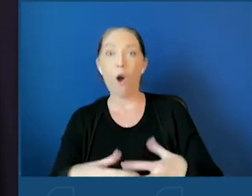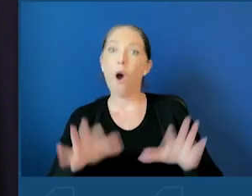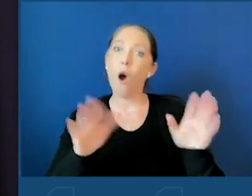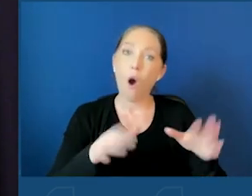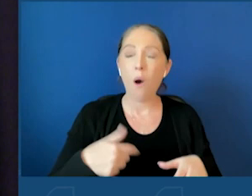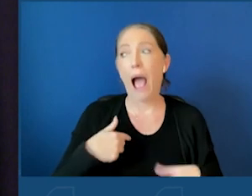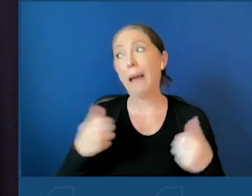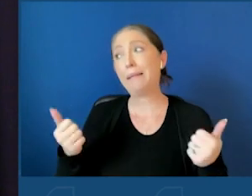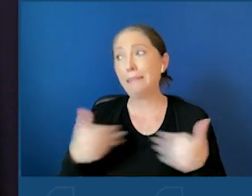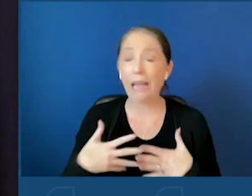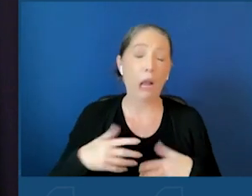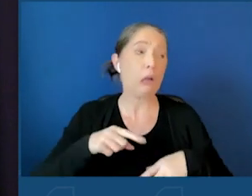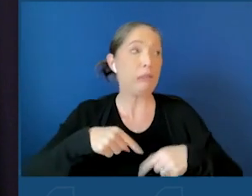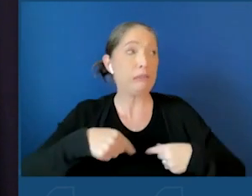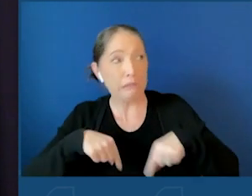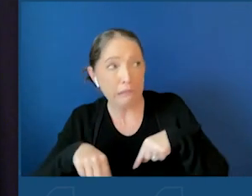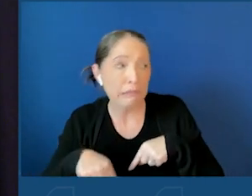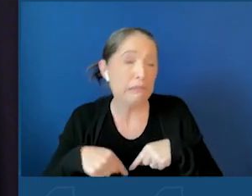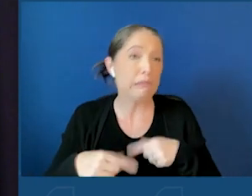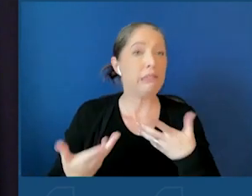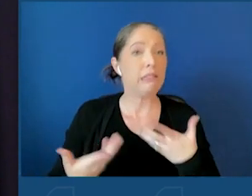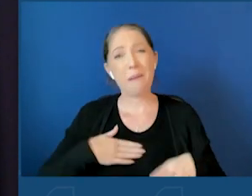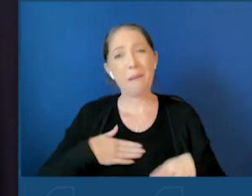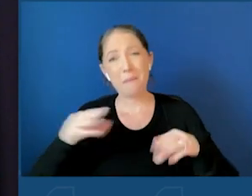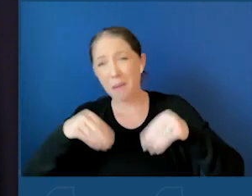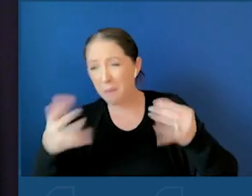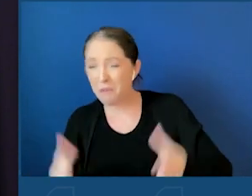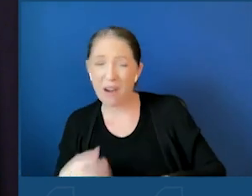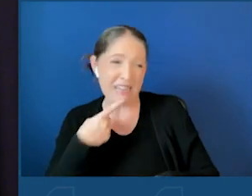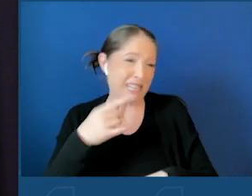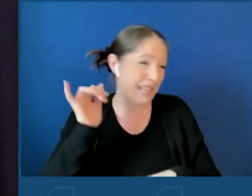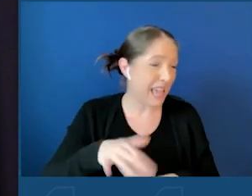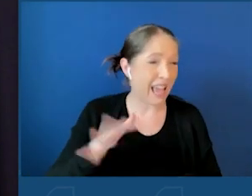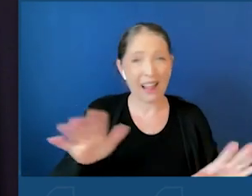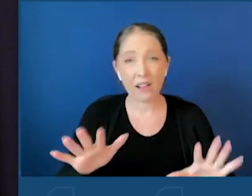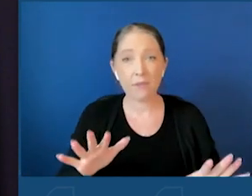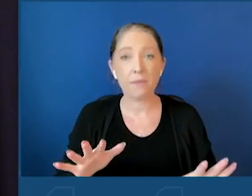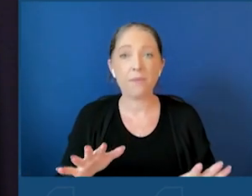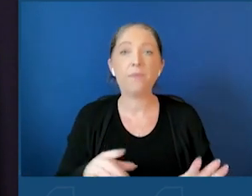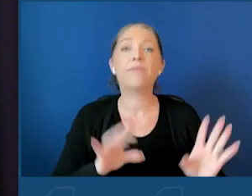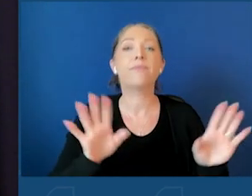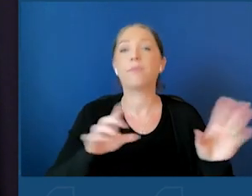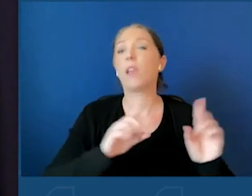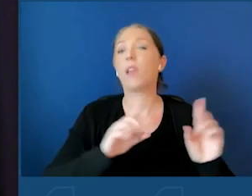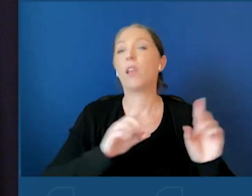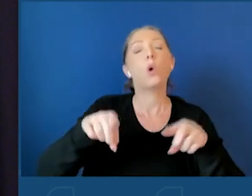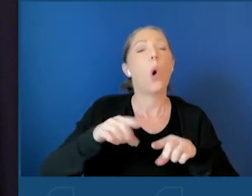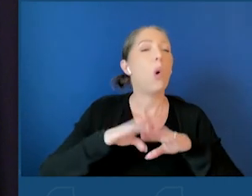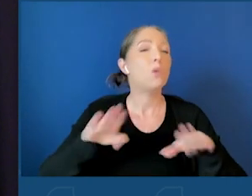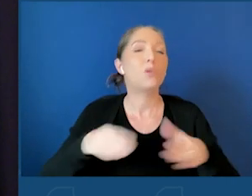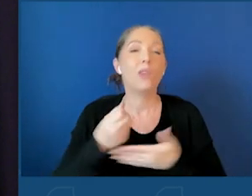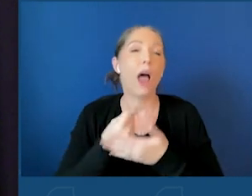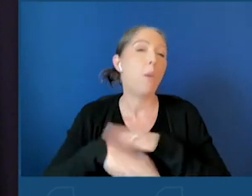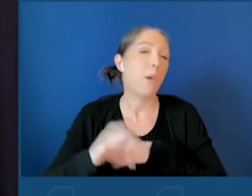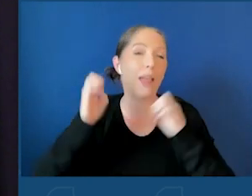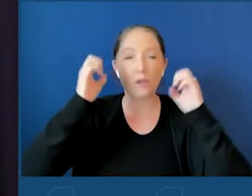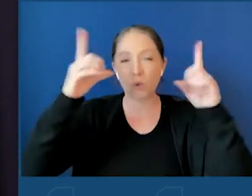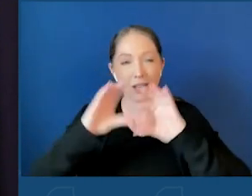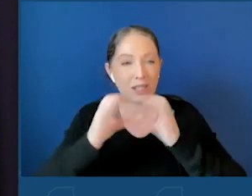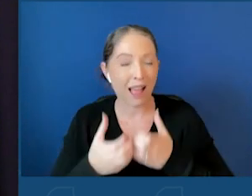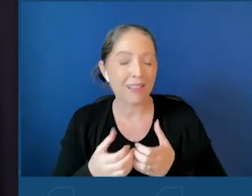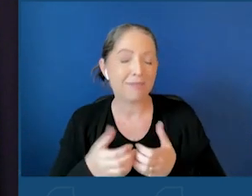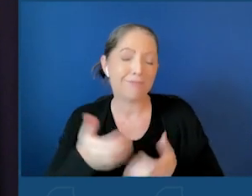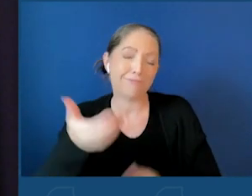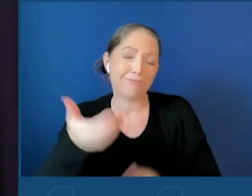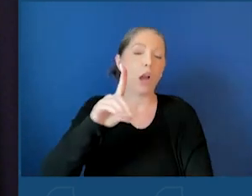about that, my provider is telling me this, they say, go take a childbirth education class. Go talk to a doula, hire a doula, get all